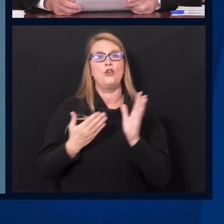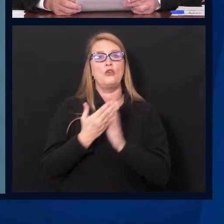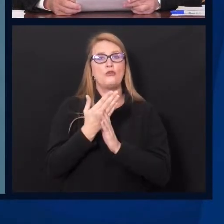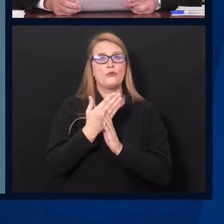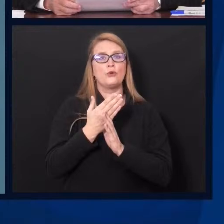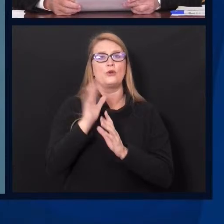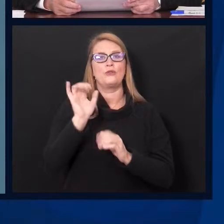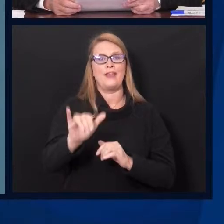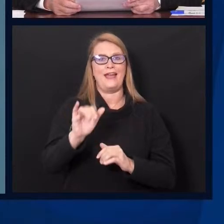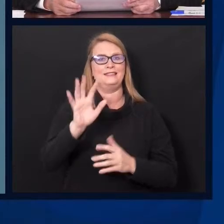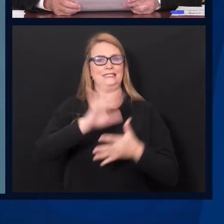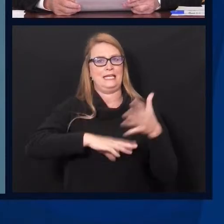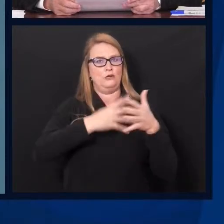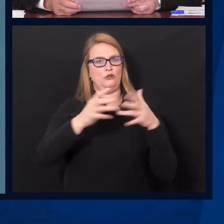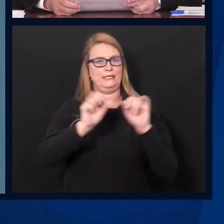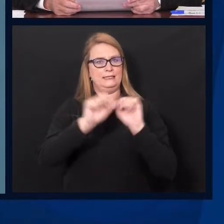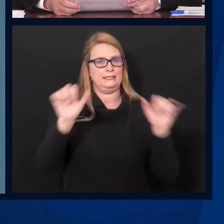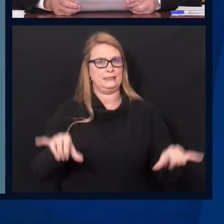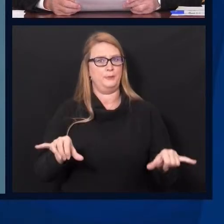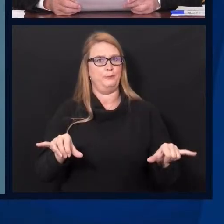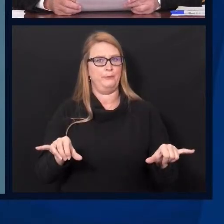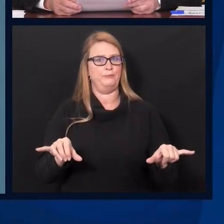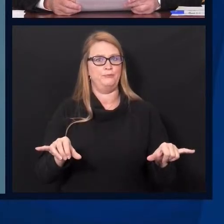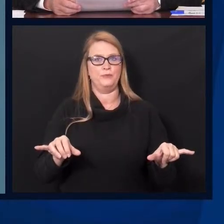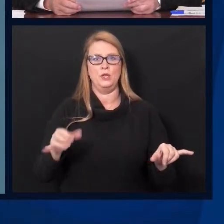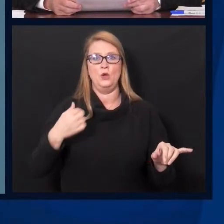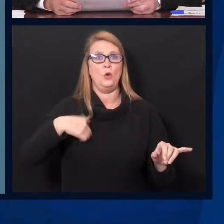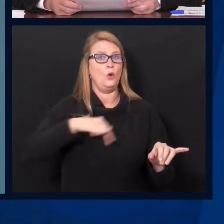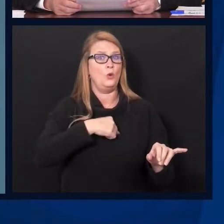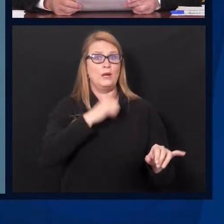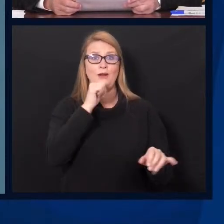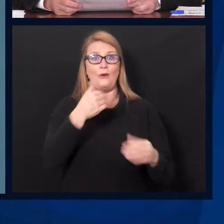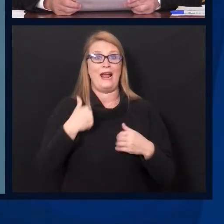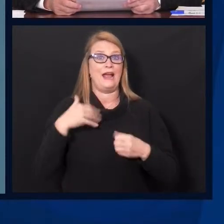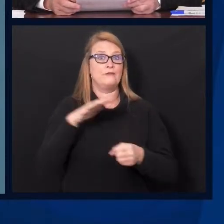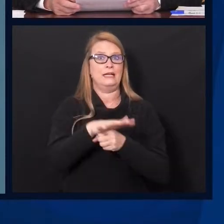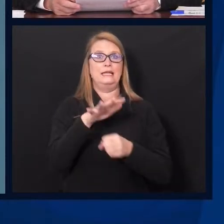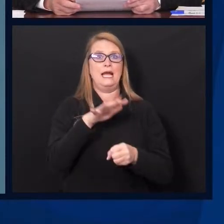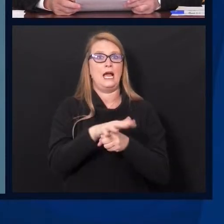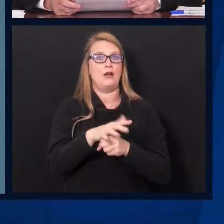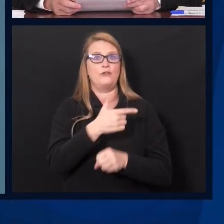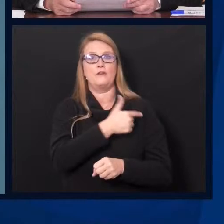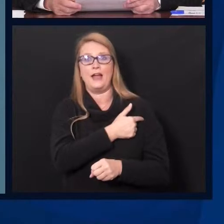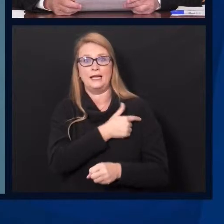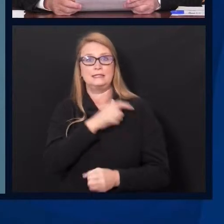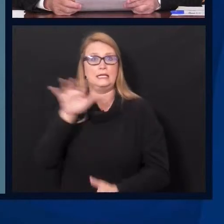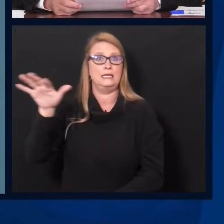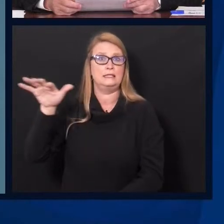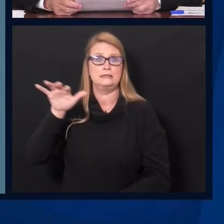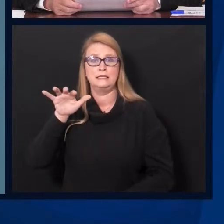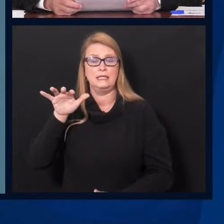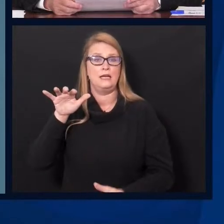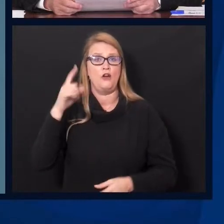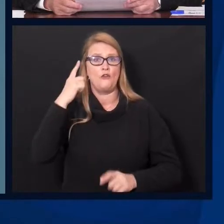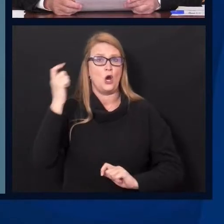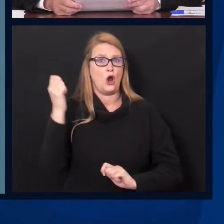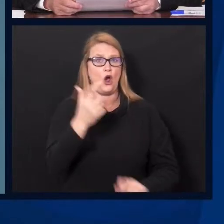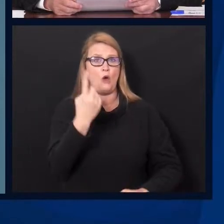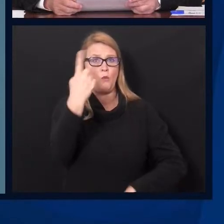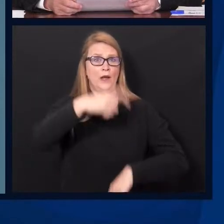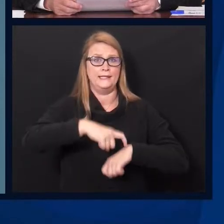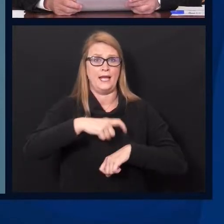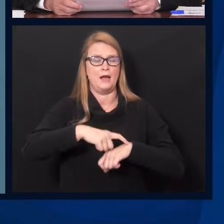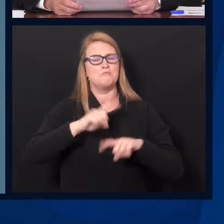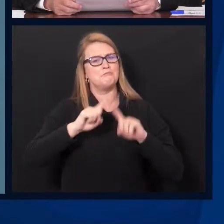online scheduling system. We do not have enough doses to go do everybody in the state of West Virginia, but we're continuing to push